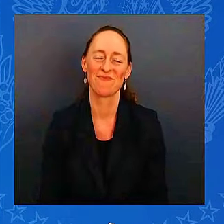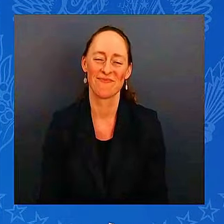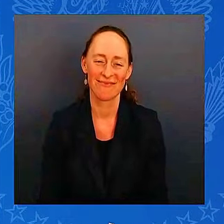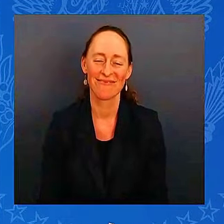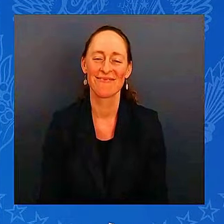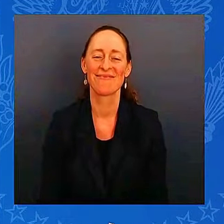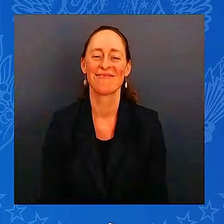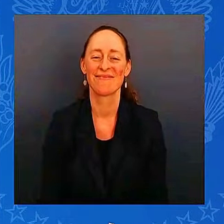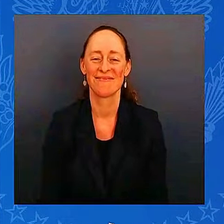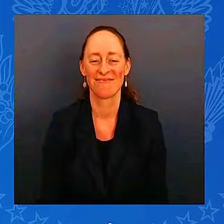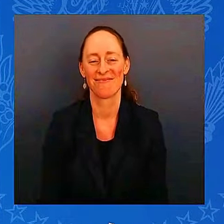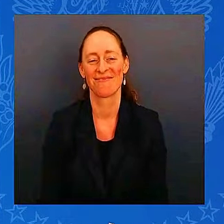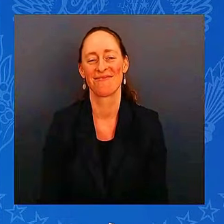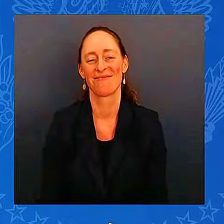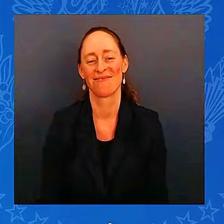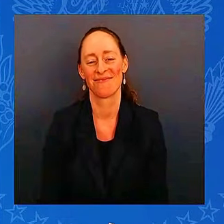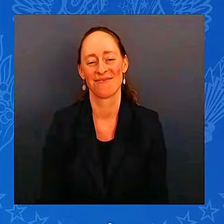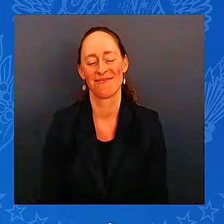Thank you.